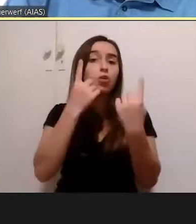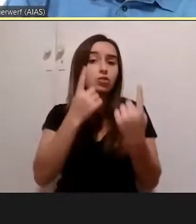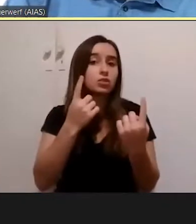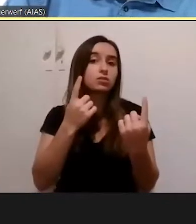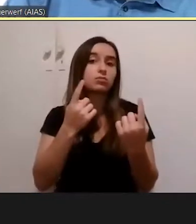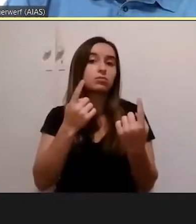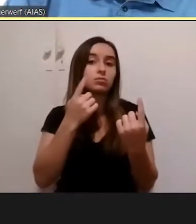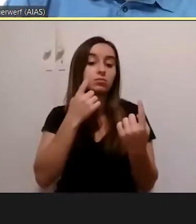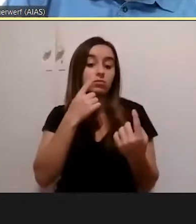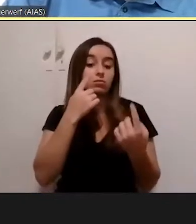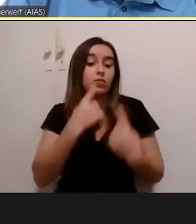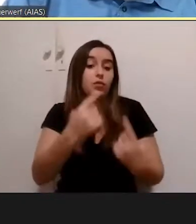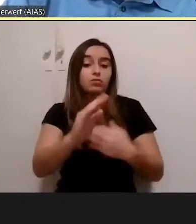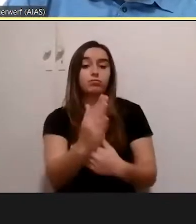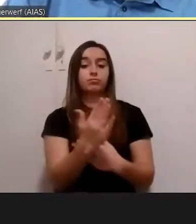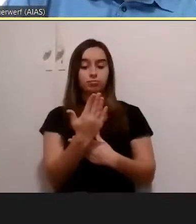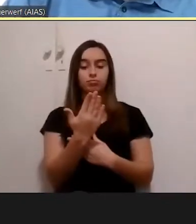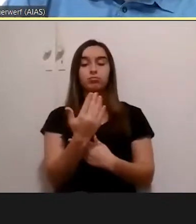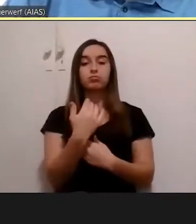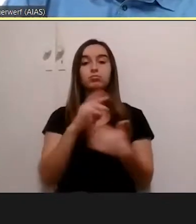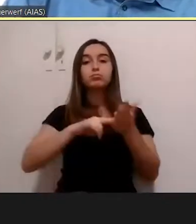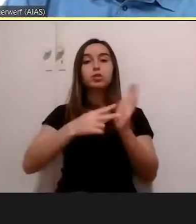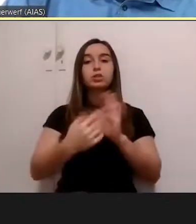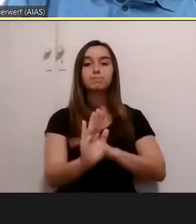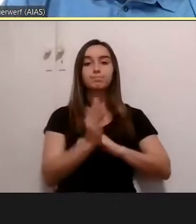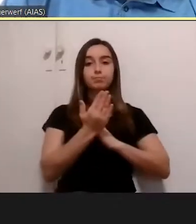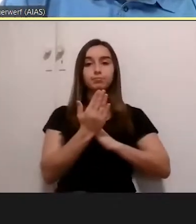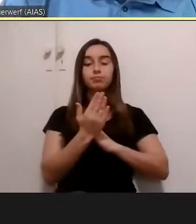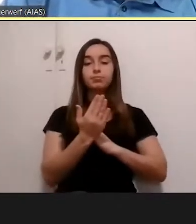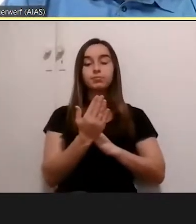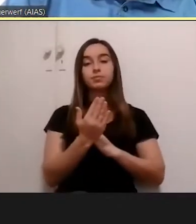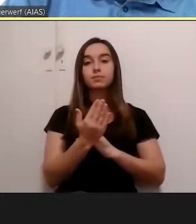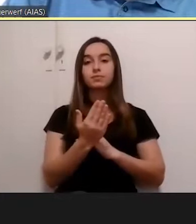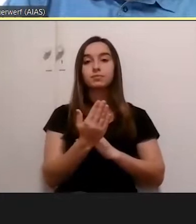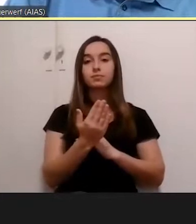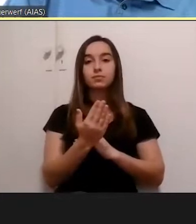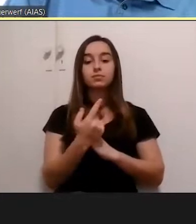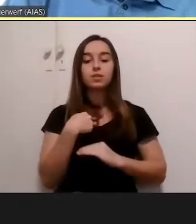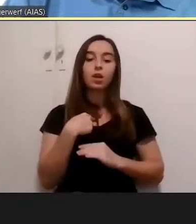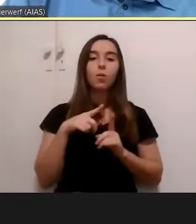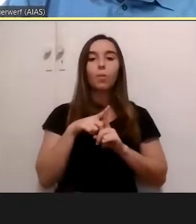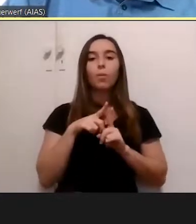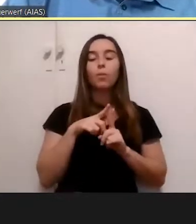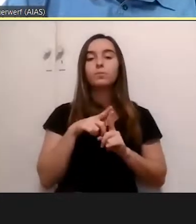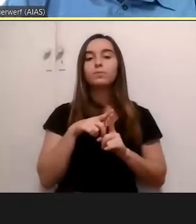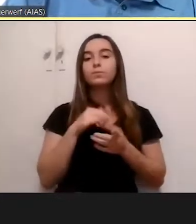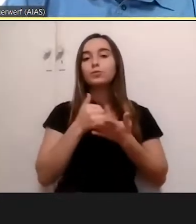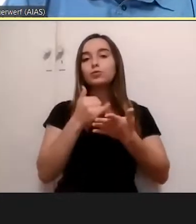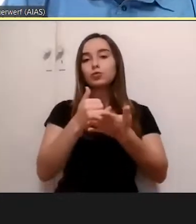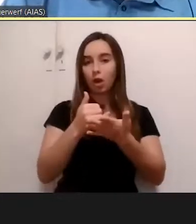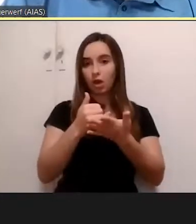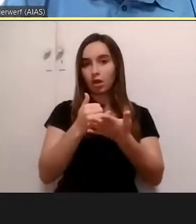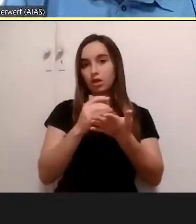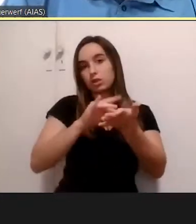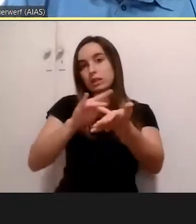say, version of the system, so during the so-called friendly trials, the team